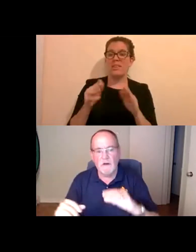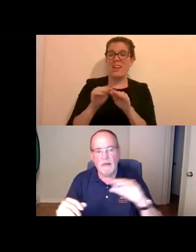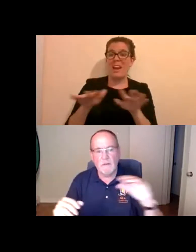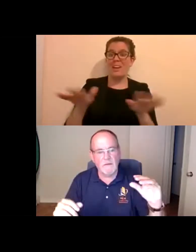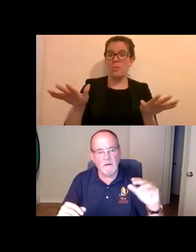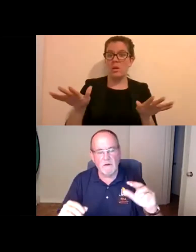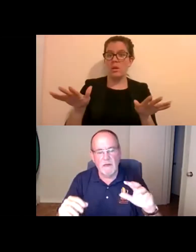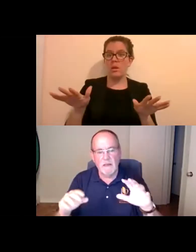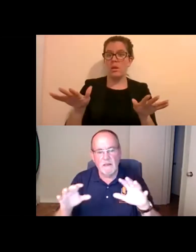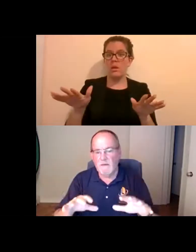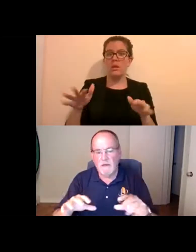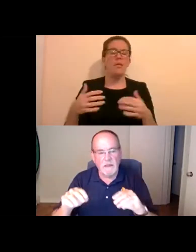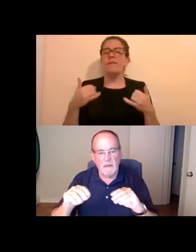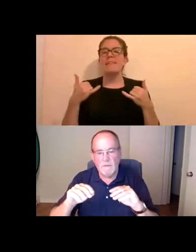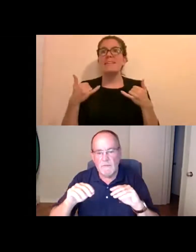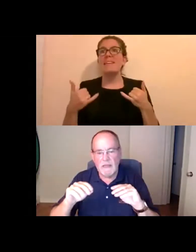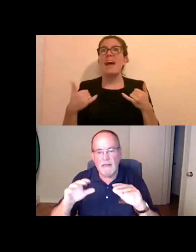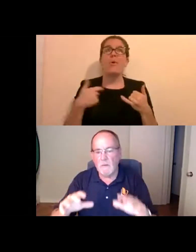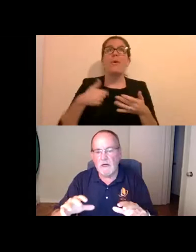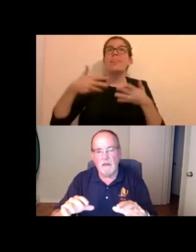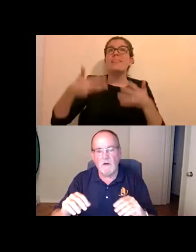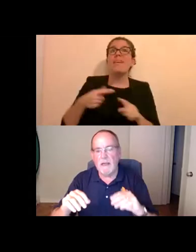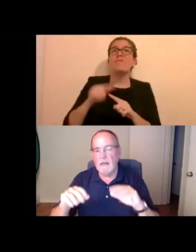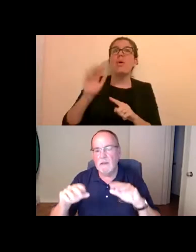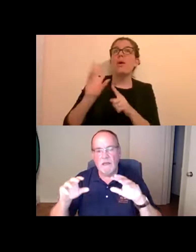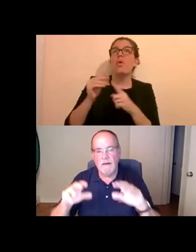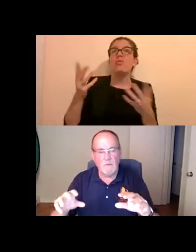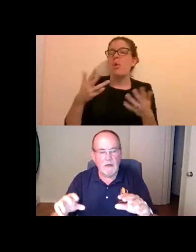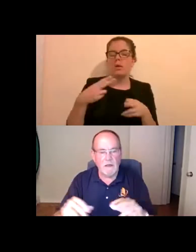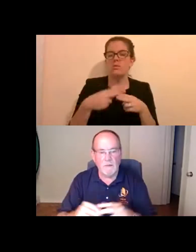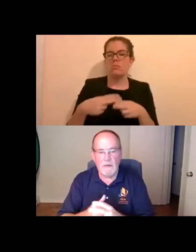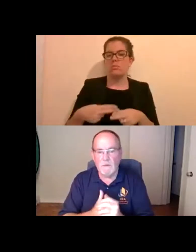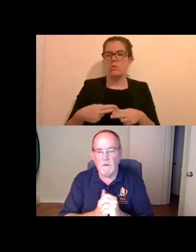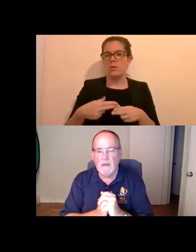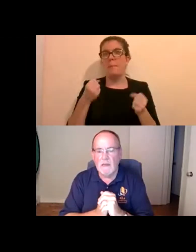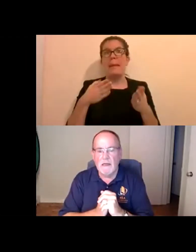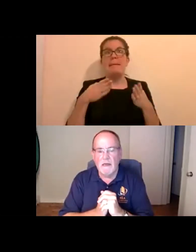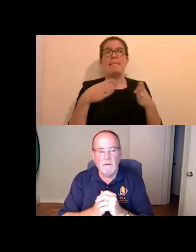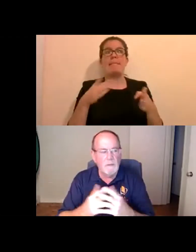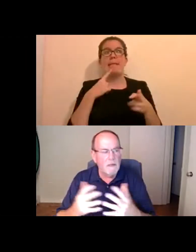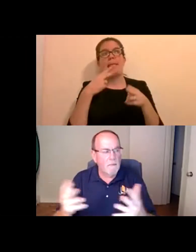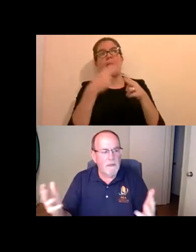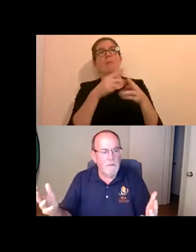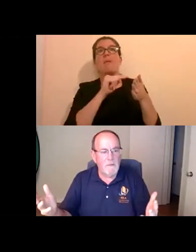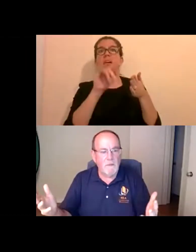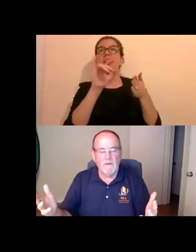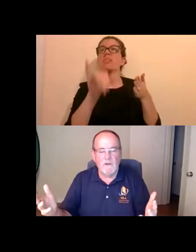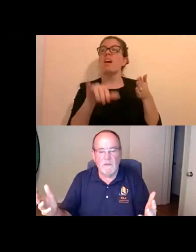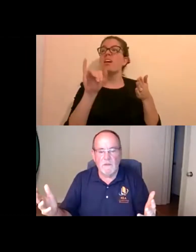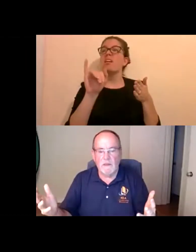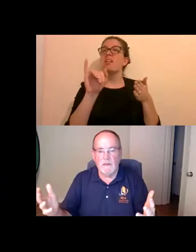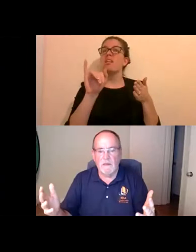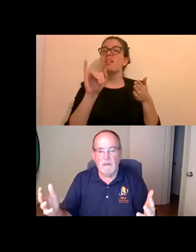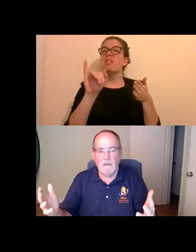that are named after different Native American tribes and Native American people, but the people have